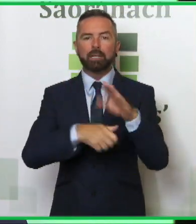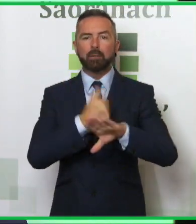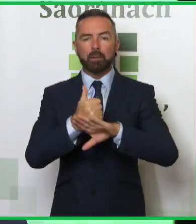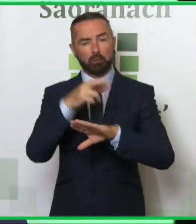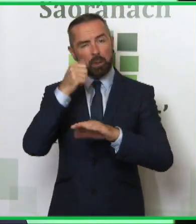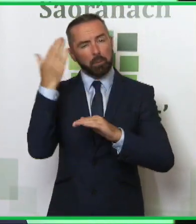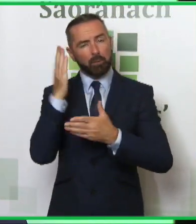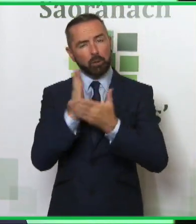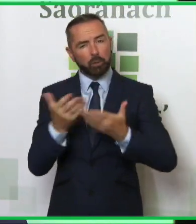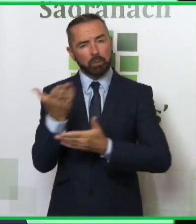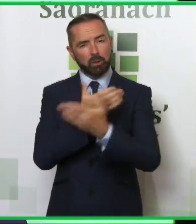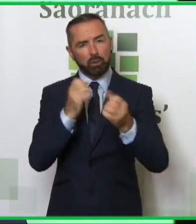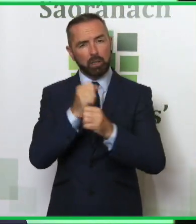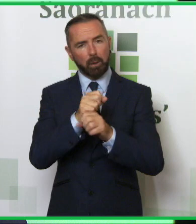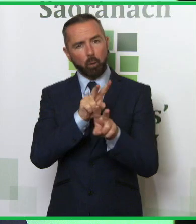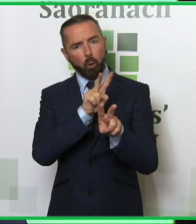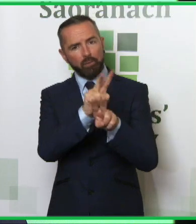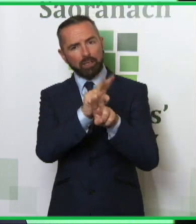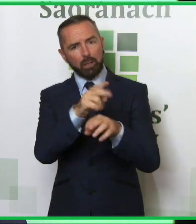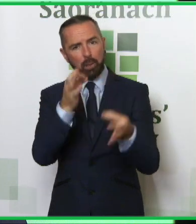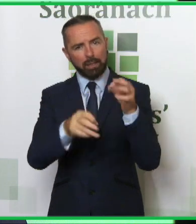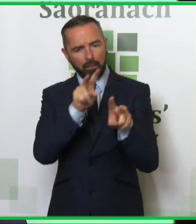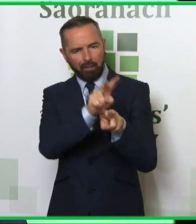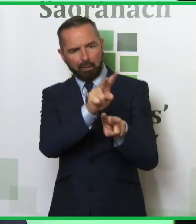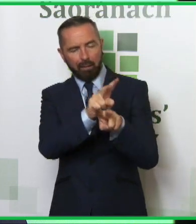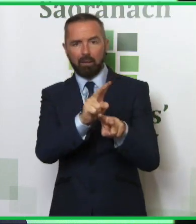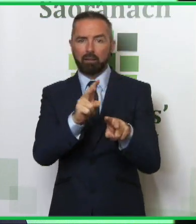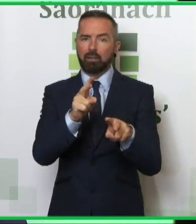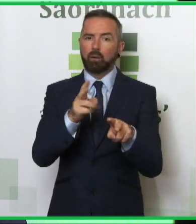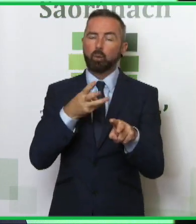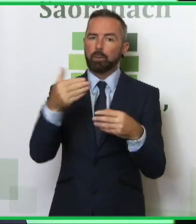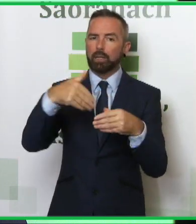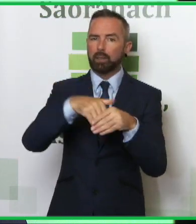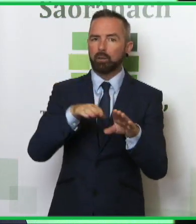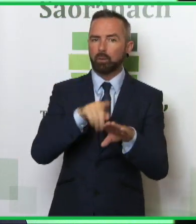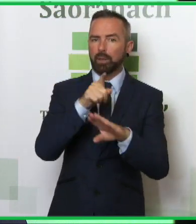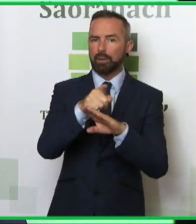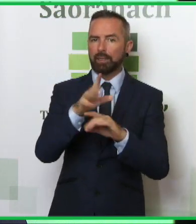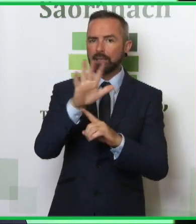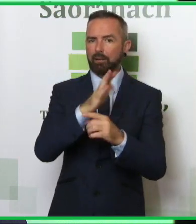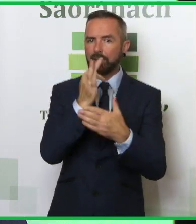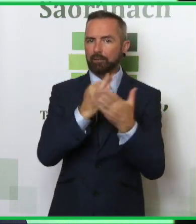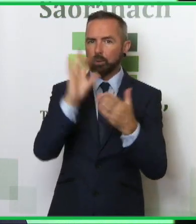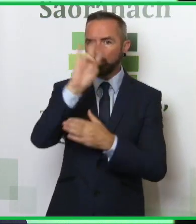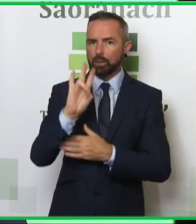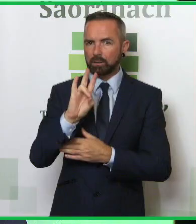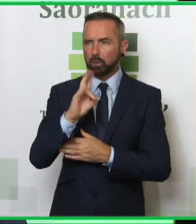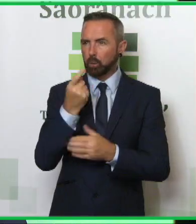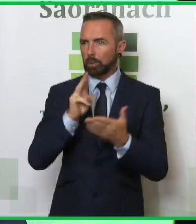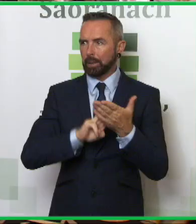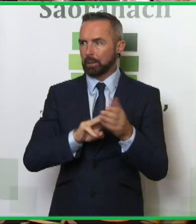discussions we had about oversight and political oversight, etc.? So it'll be in those areas and a number of questions. So just give us a minute,